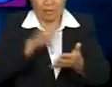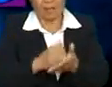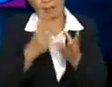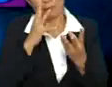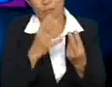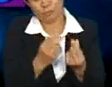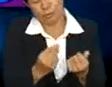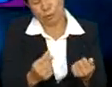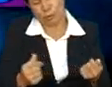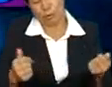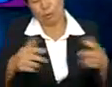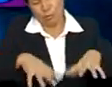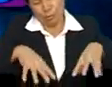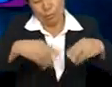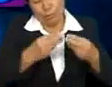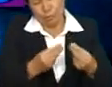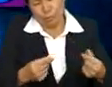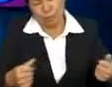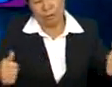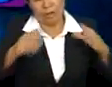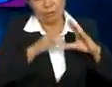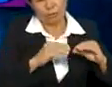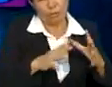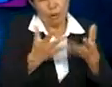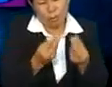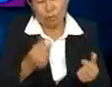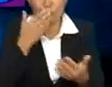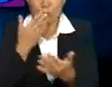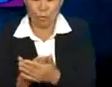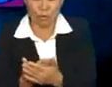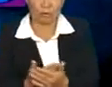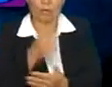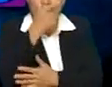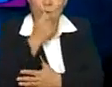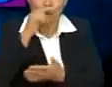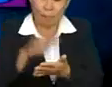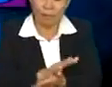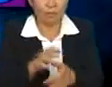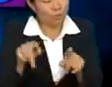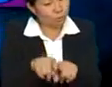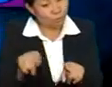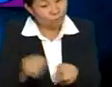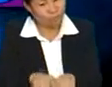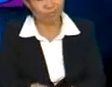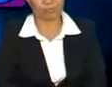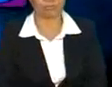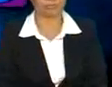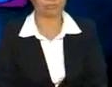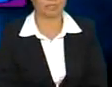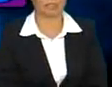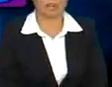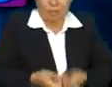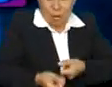That's absorption. Spawn absorbs well. Tissue paper